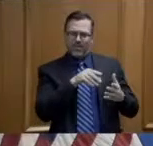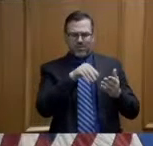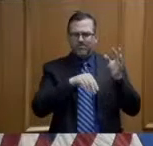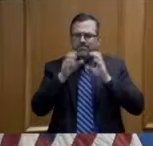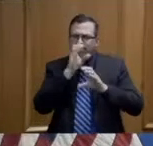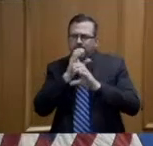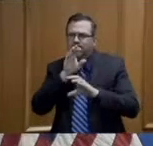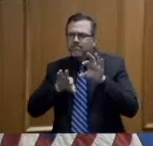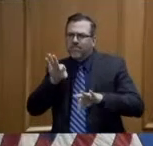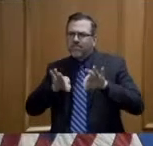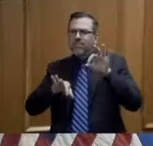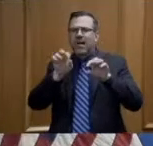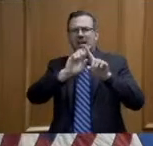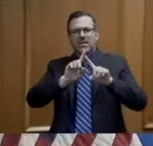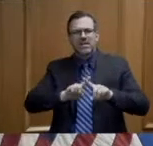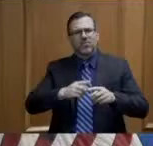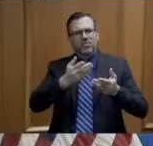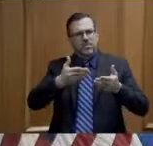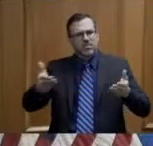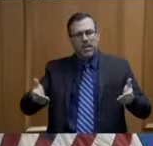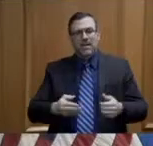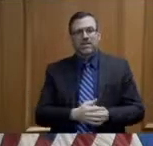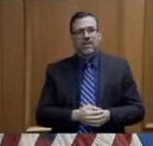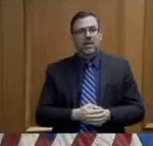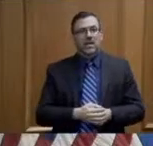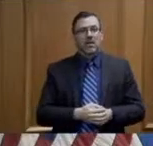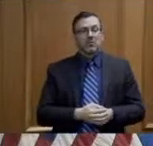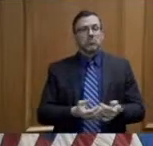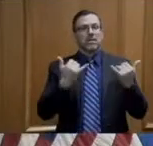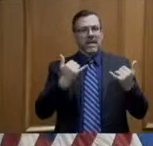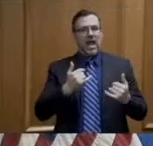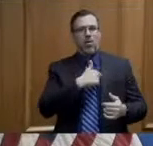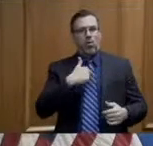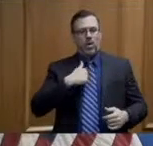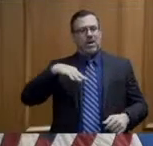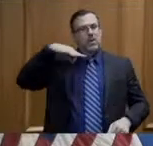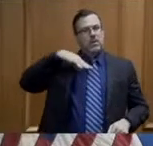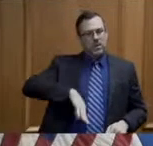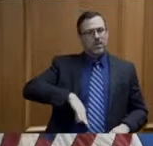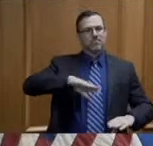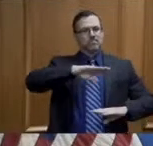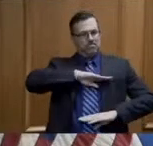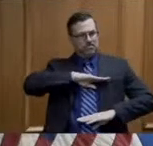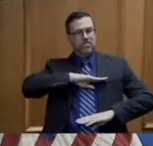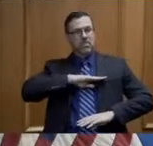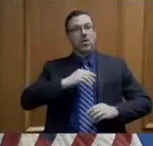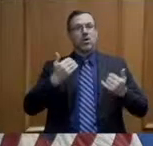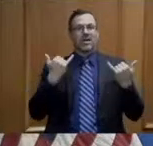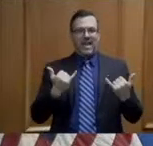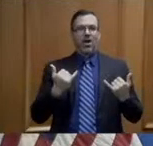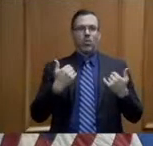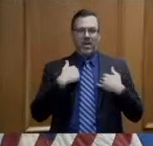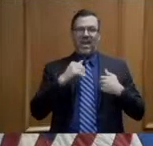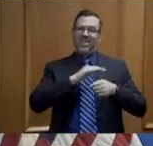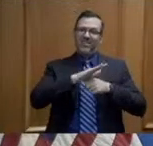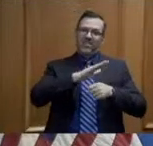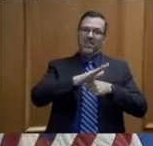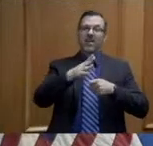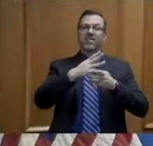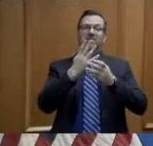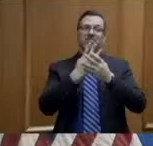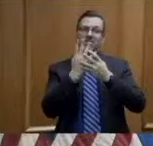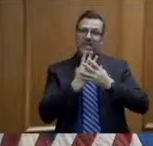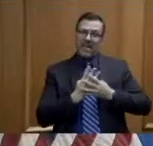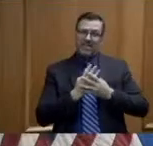needed supplies. And those efforts are paying off. That's why we're available now to have expanded access